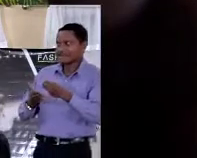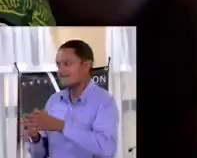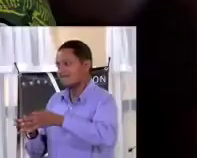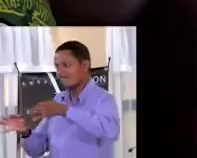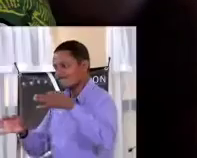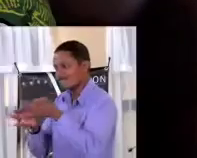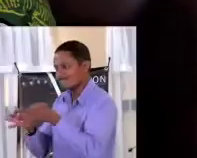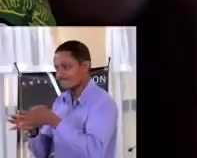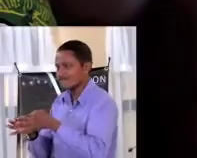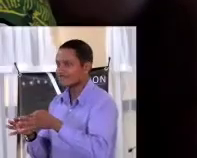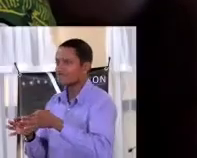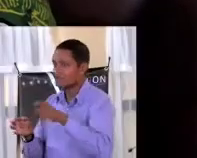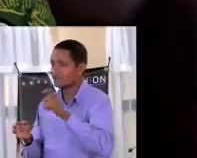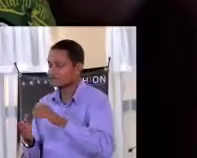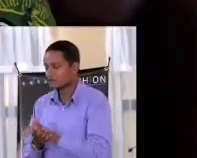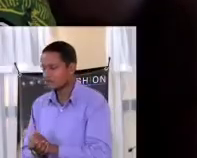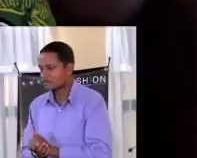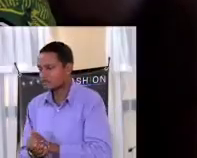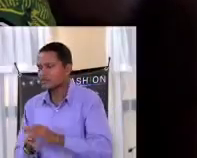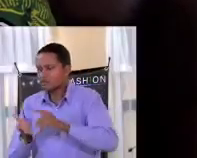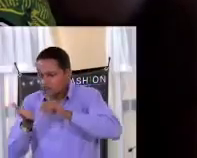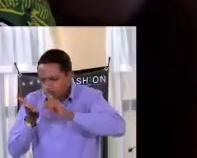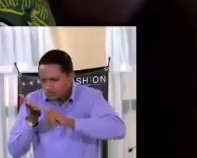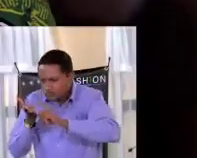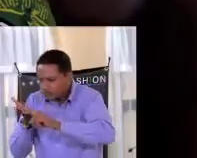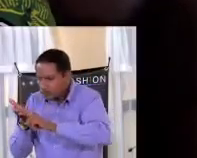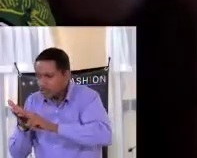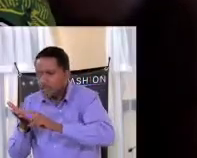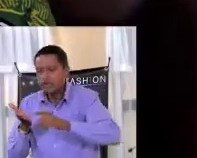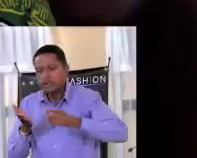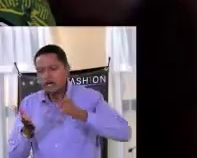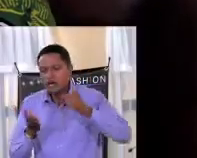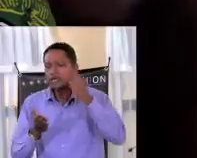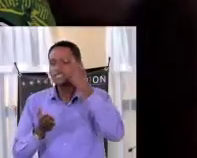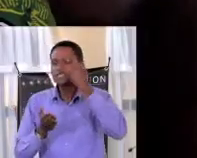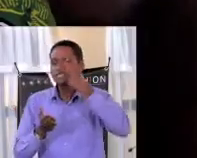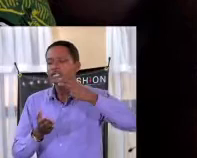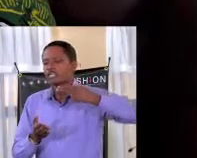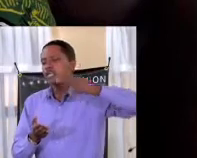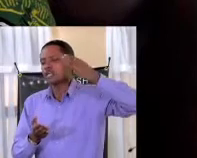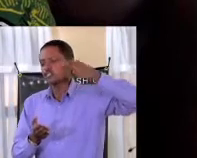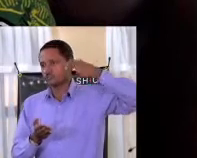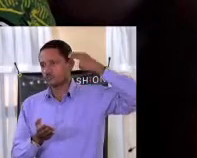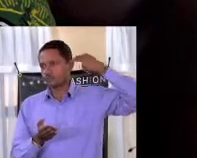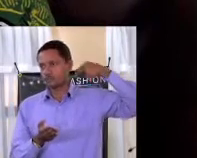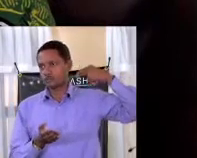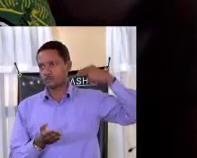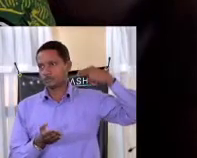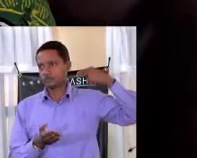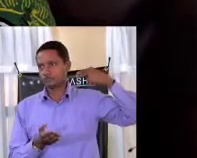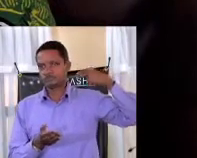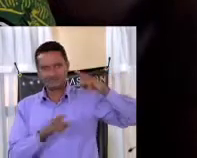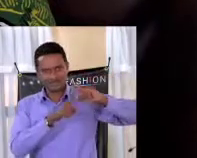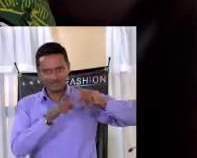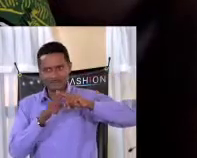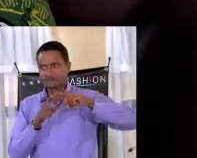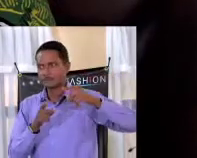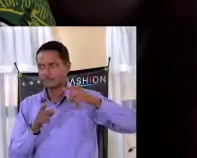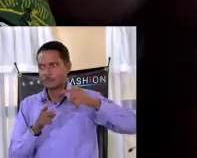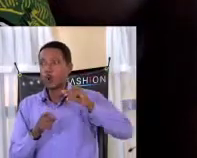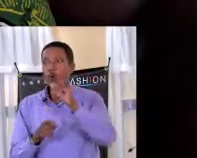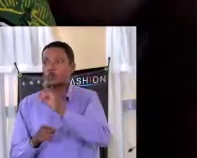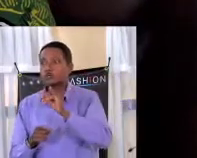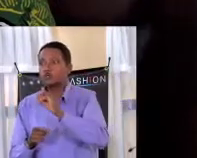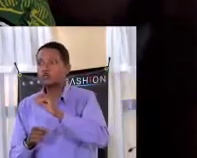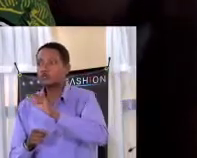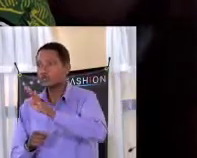Research includes, of course, understanding our collective history. It also includes understanding how your brand could fit into